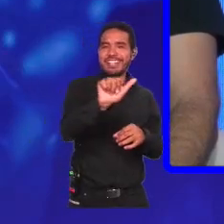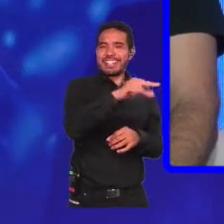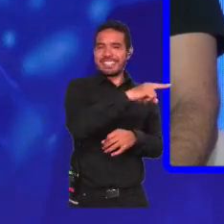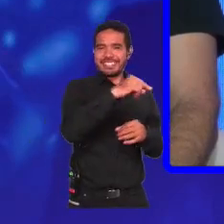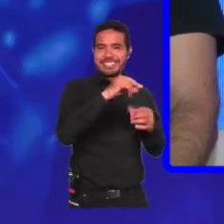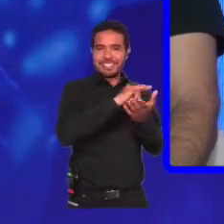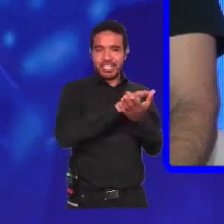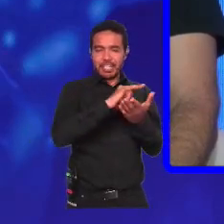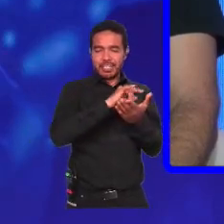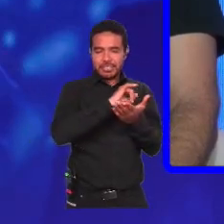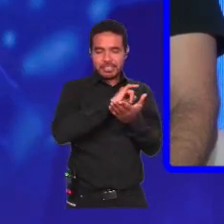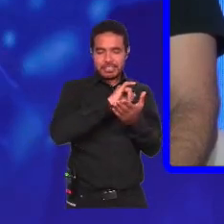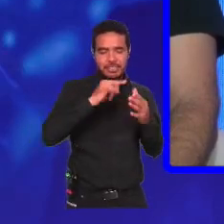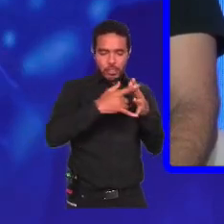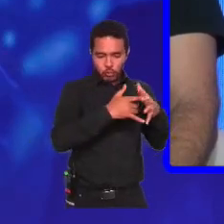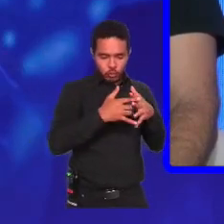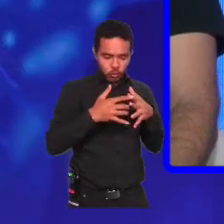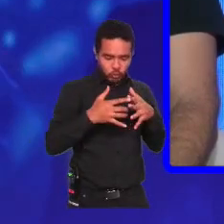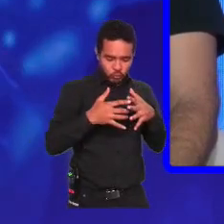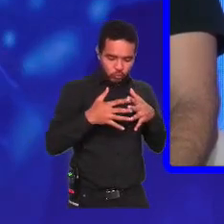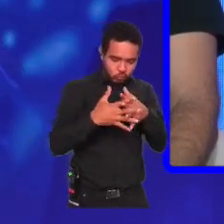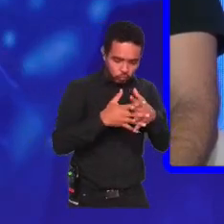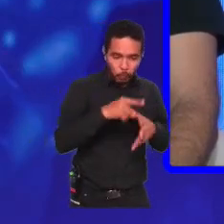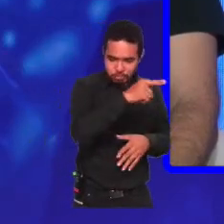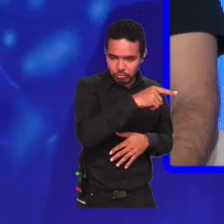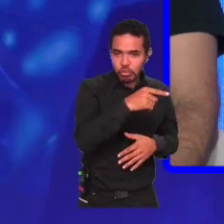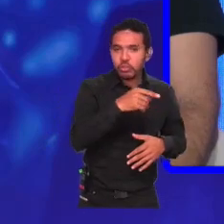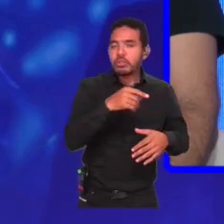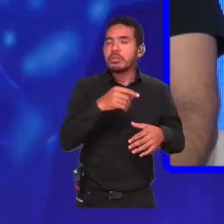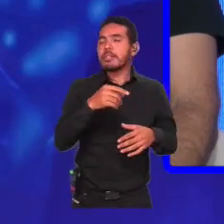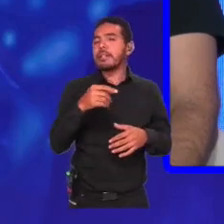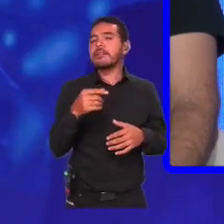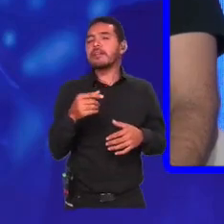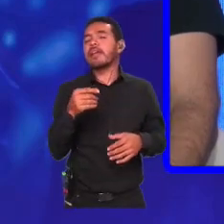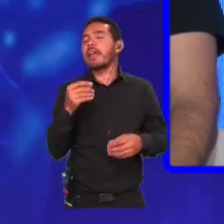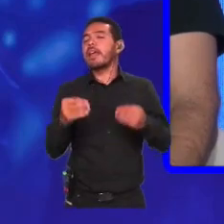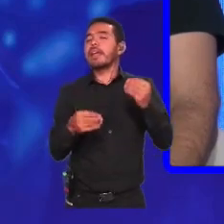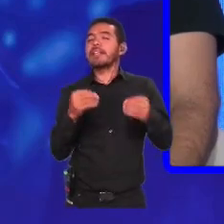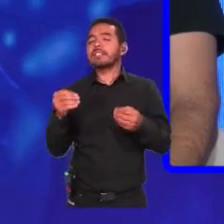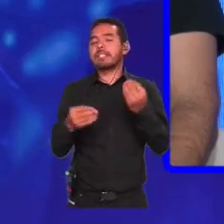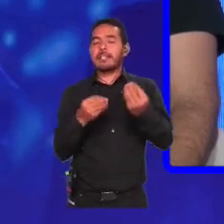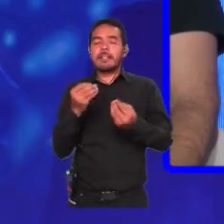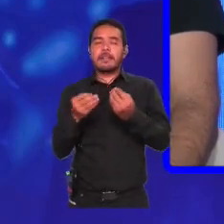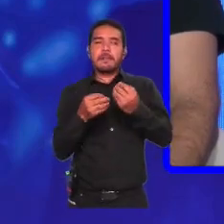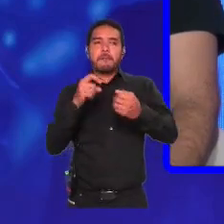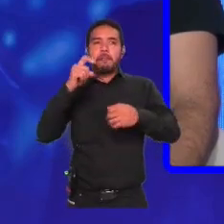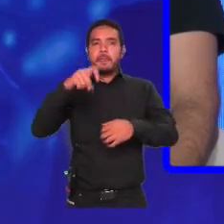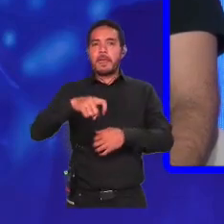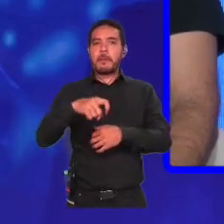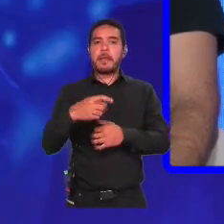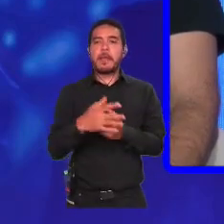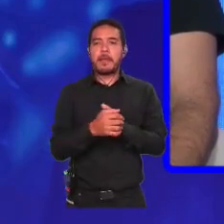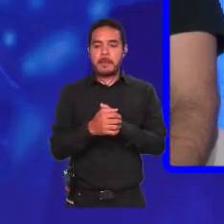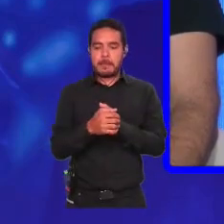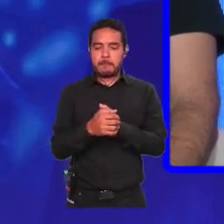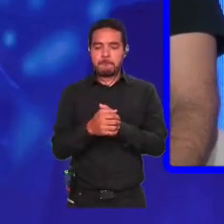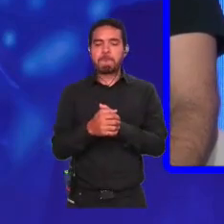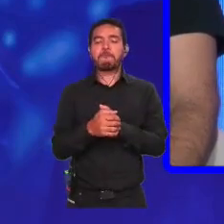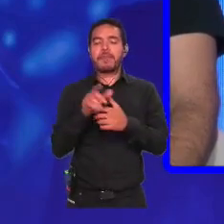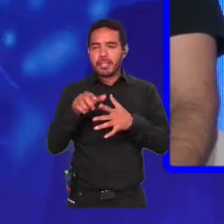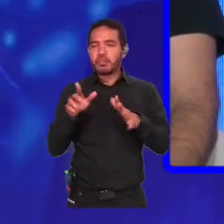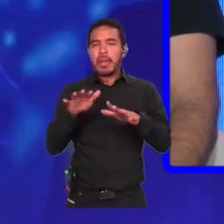that we all have deadlines, we all deal with deadlines. In the video game industry, there are very tight deadlines, always.